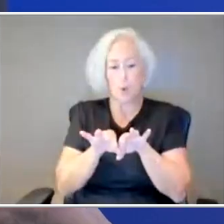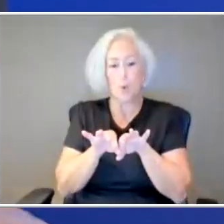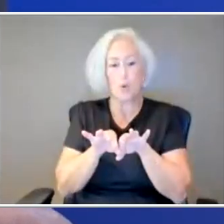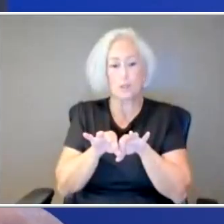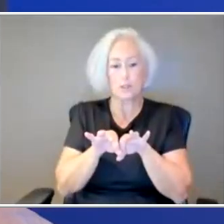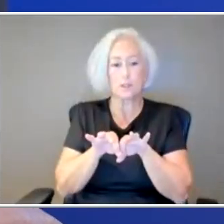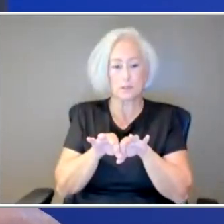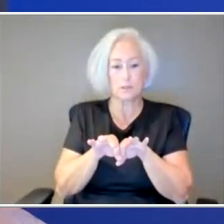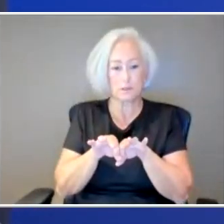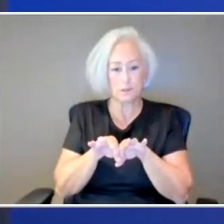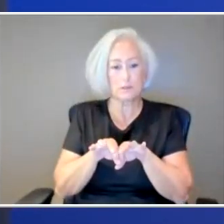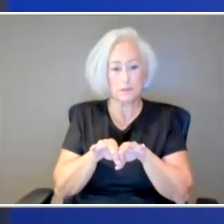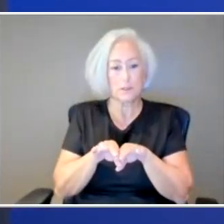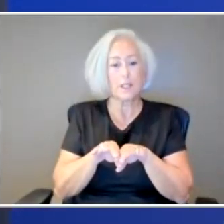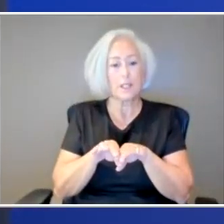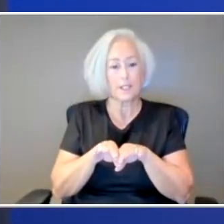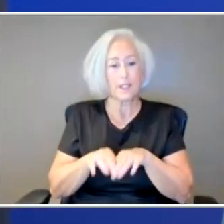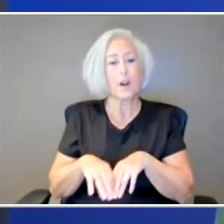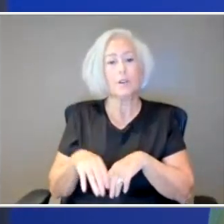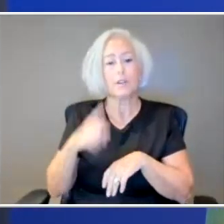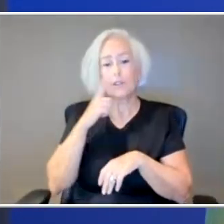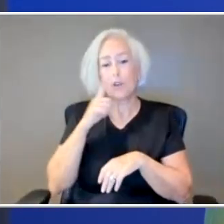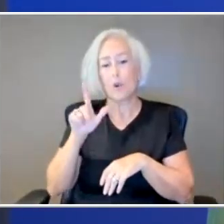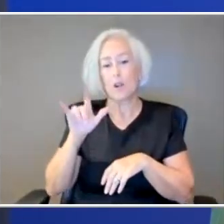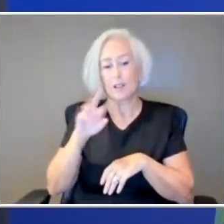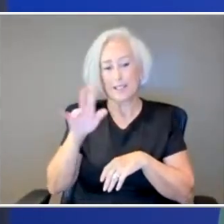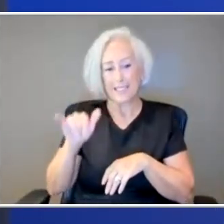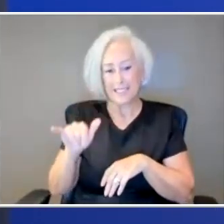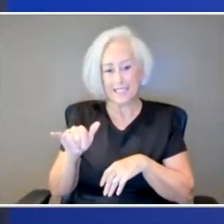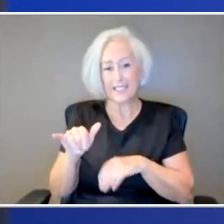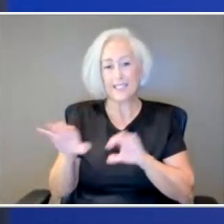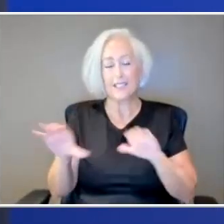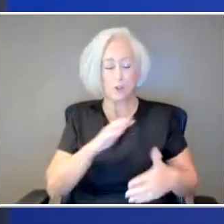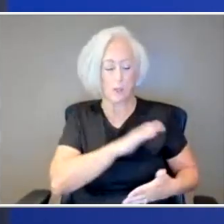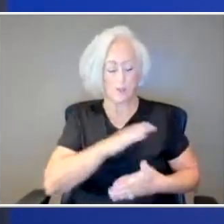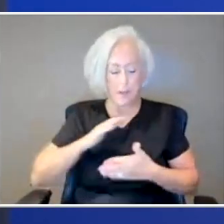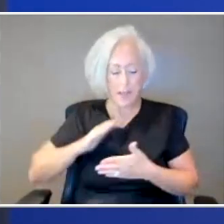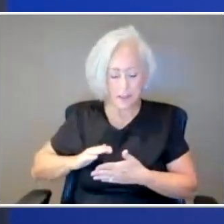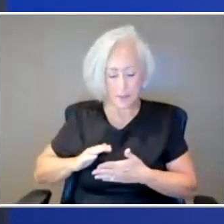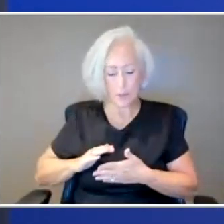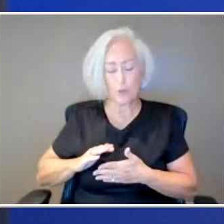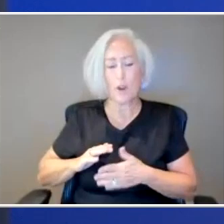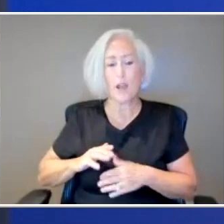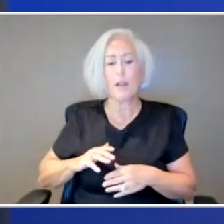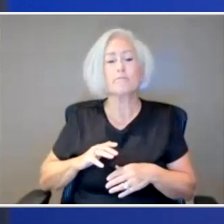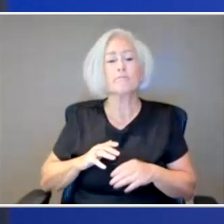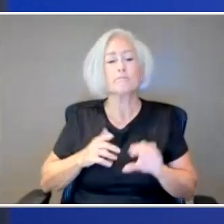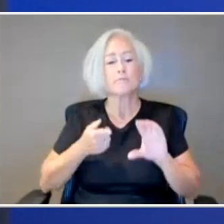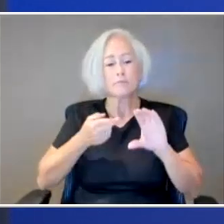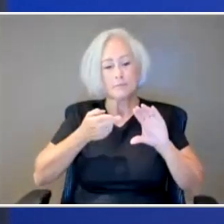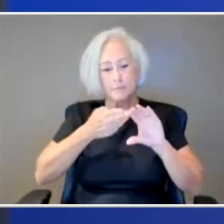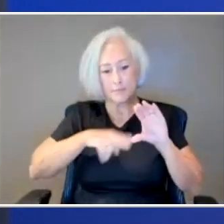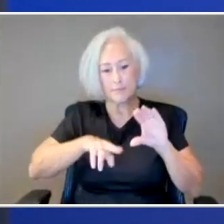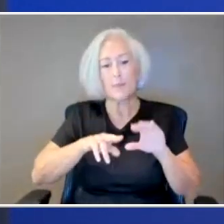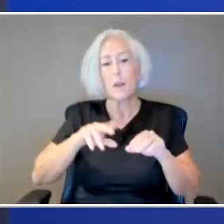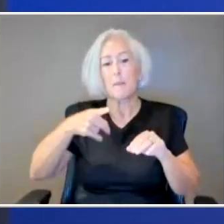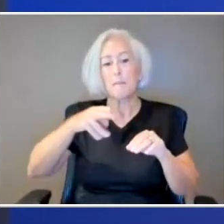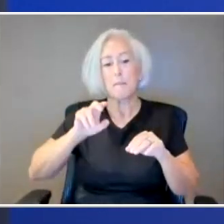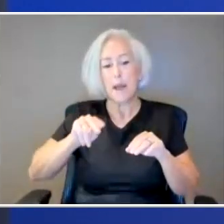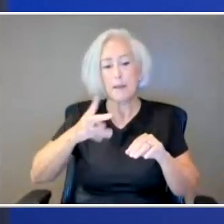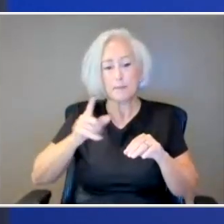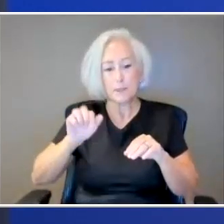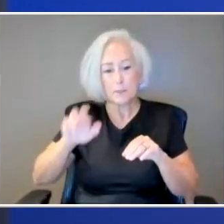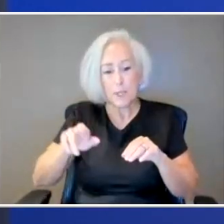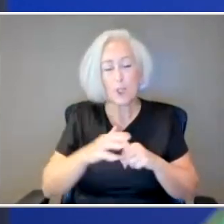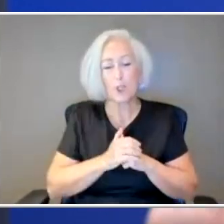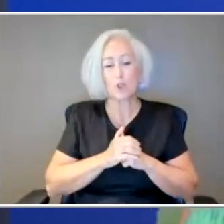had saved her life. The mammogram I had, at the time I had it, they weren't sure, the radiologist thought about whether we